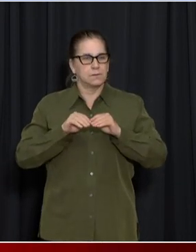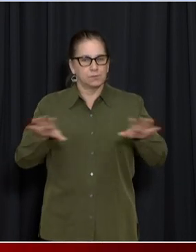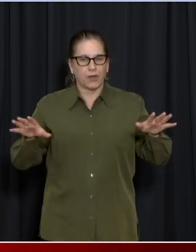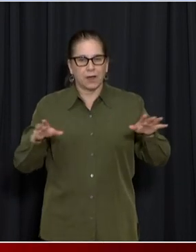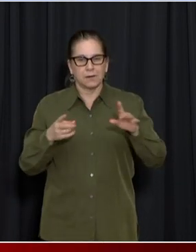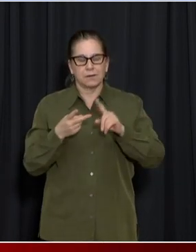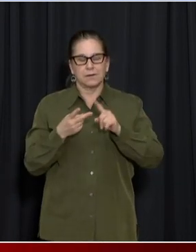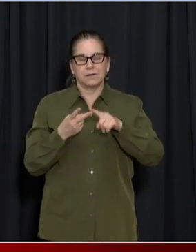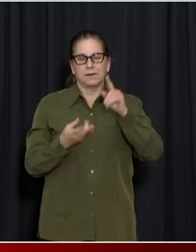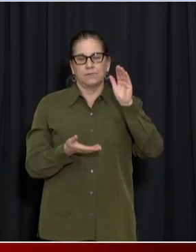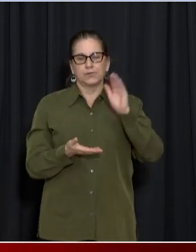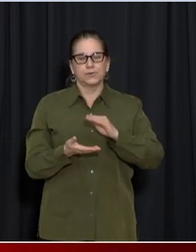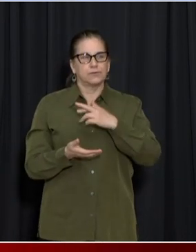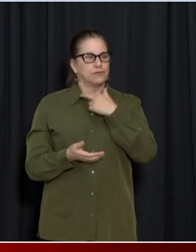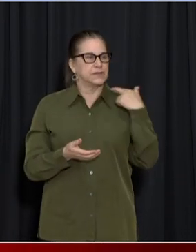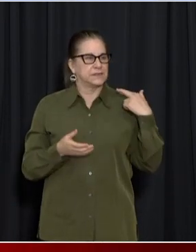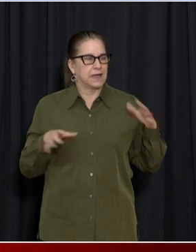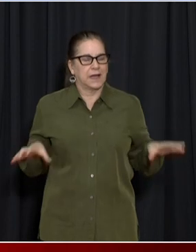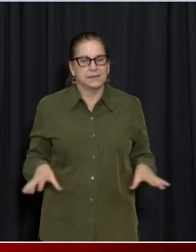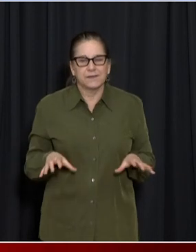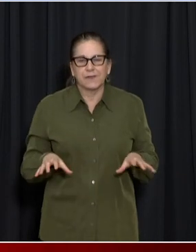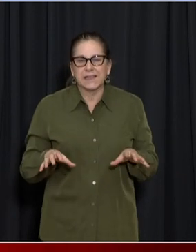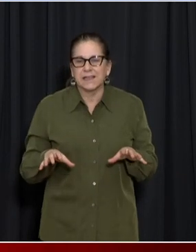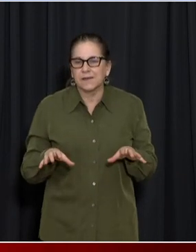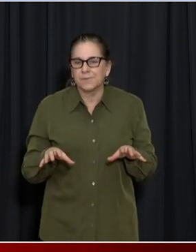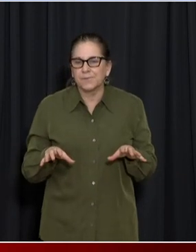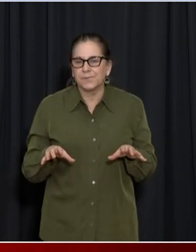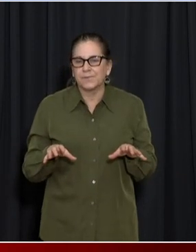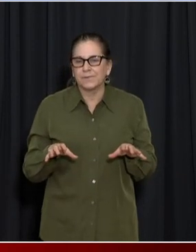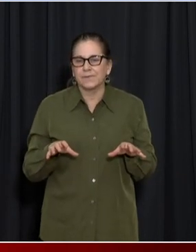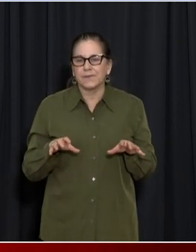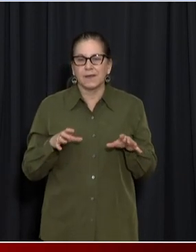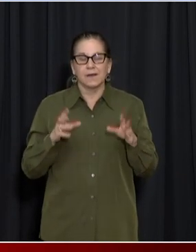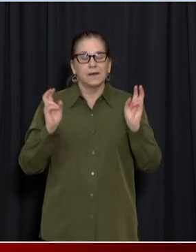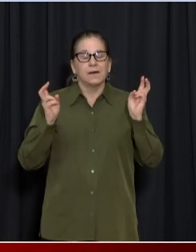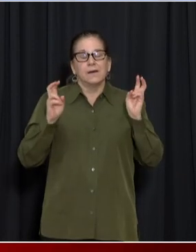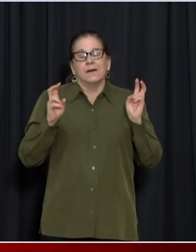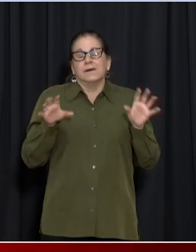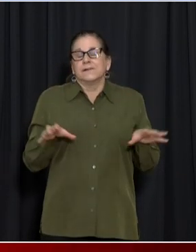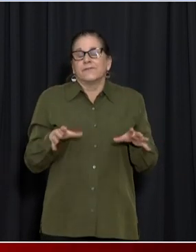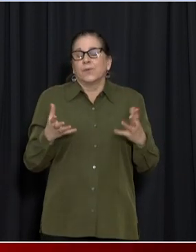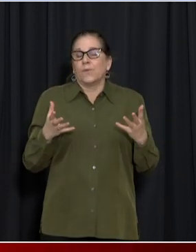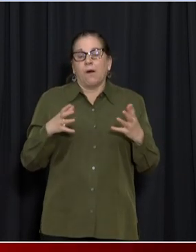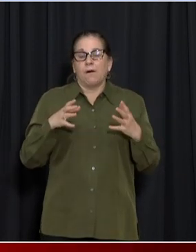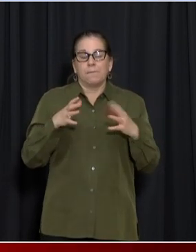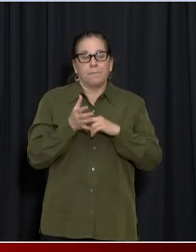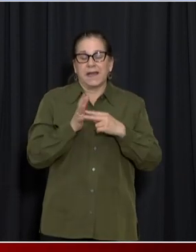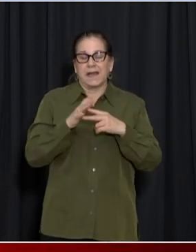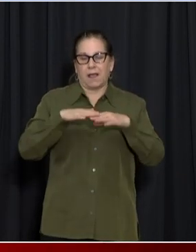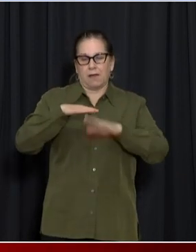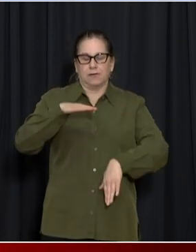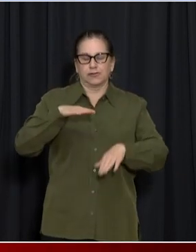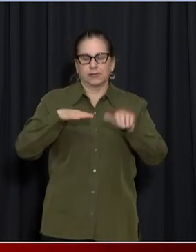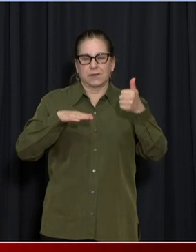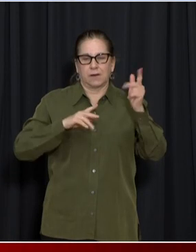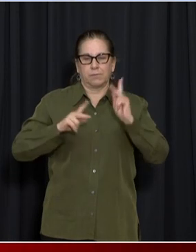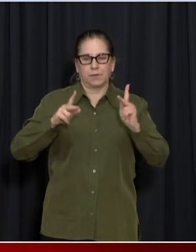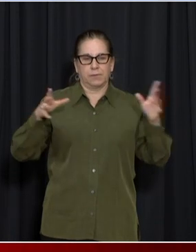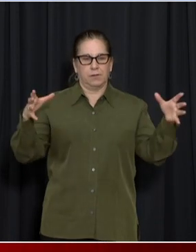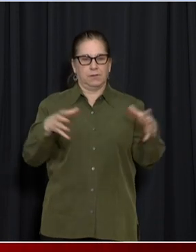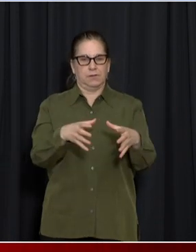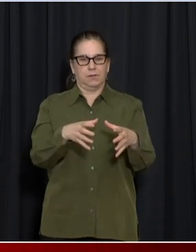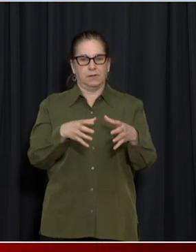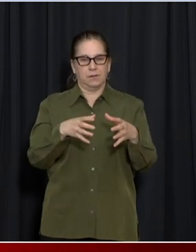less than 10 people, and continuing to encourage telework. Stage 2 is when we get to the point of